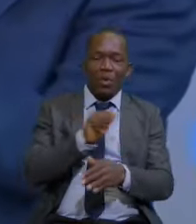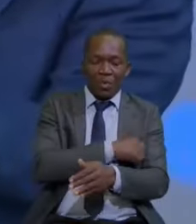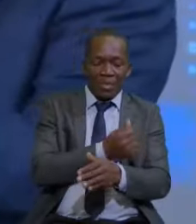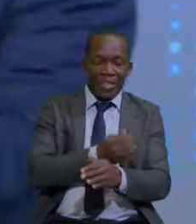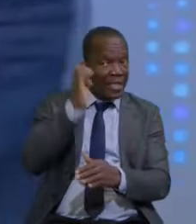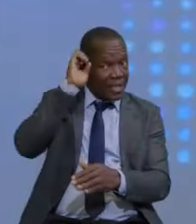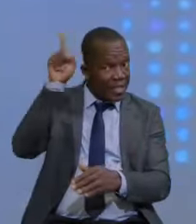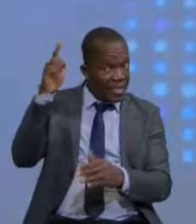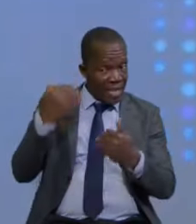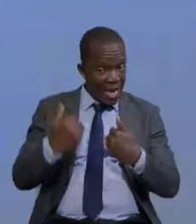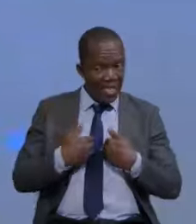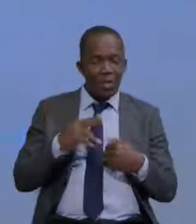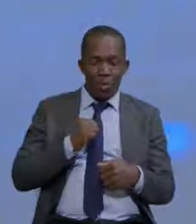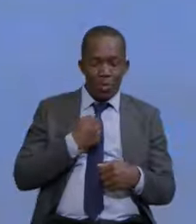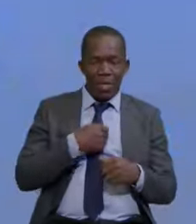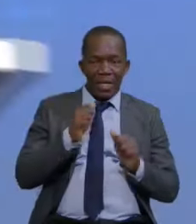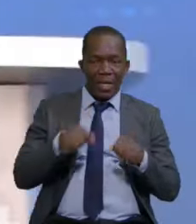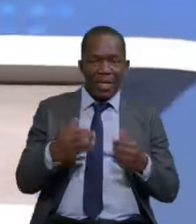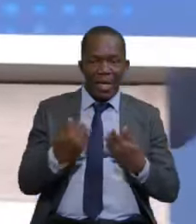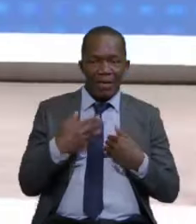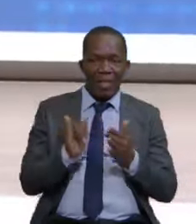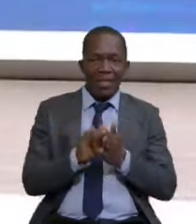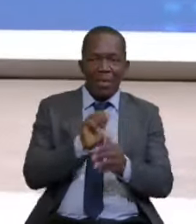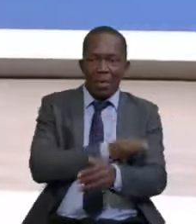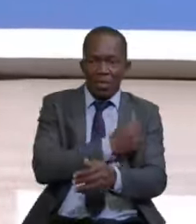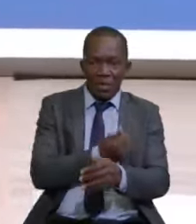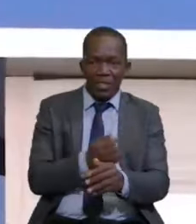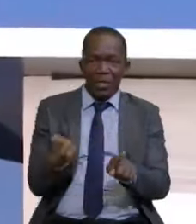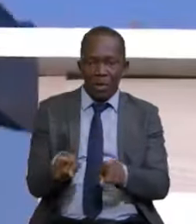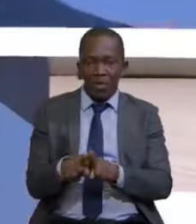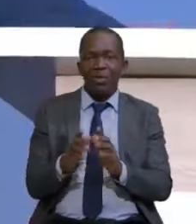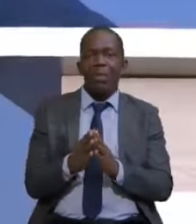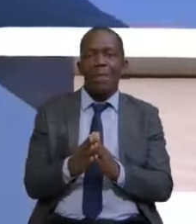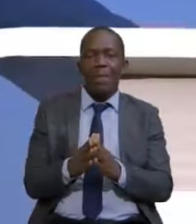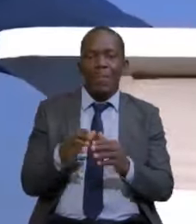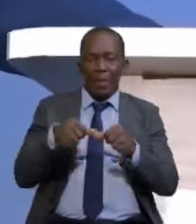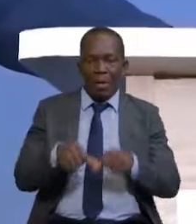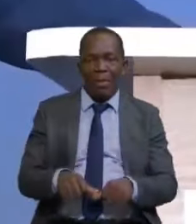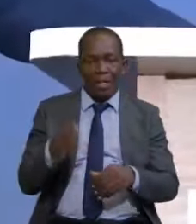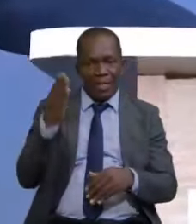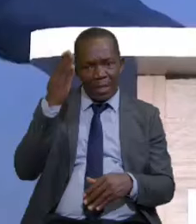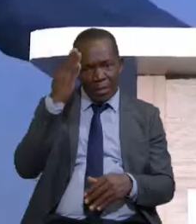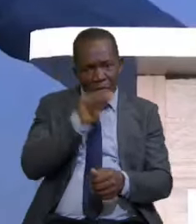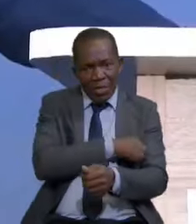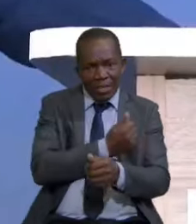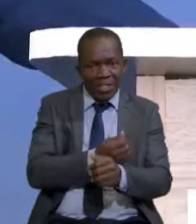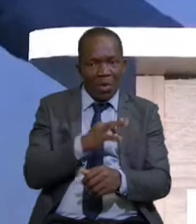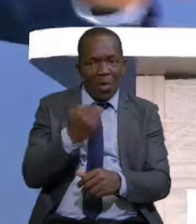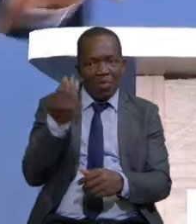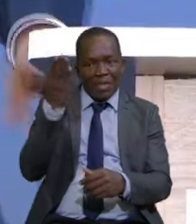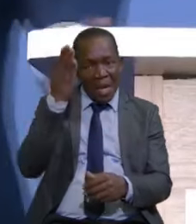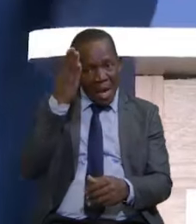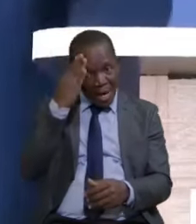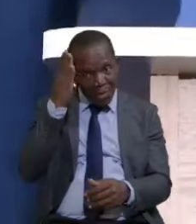authorization of the acknowledged Son. The acknowledged Son. The Father acknowledged him and